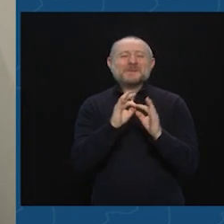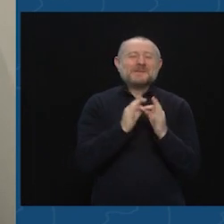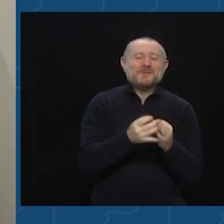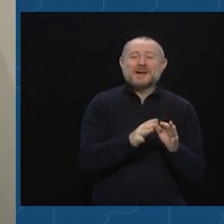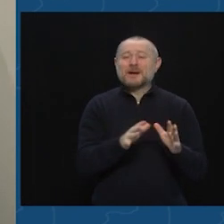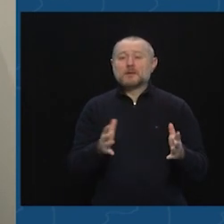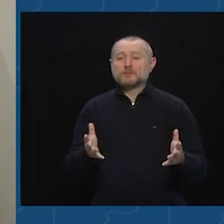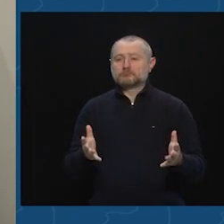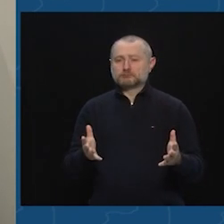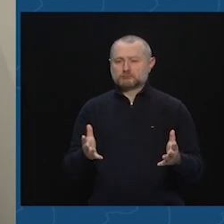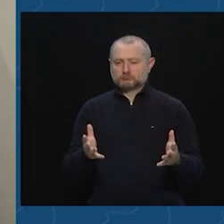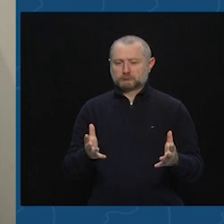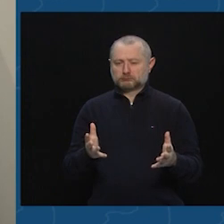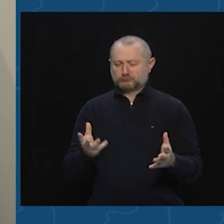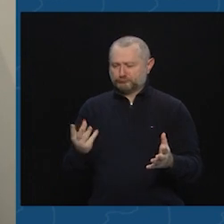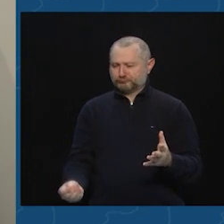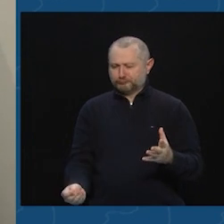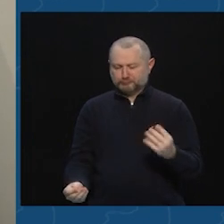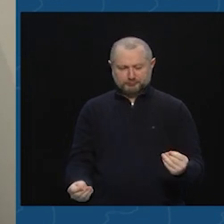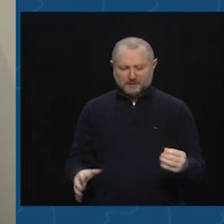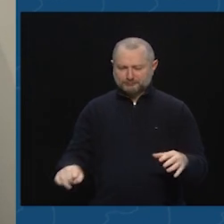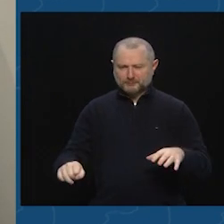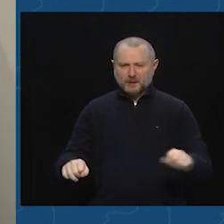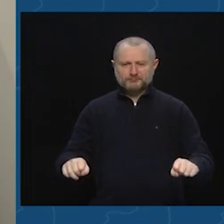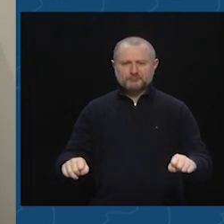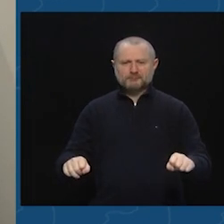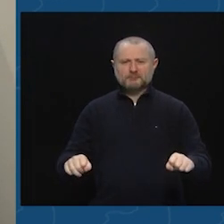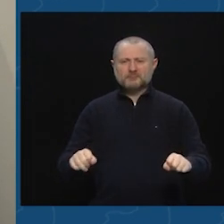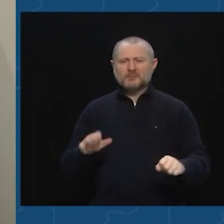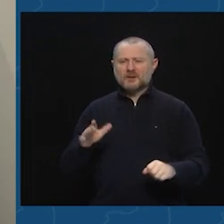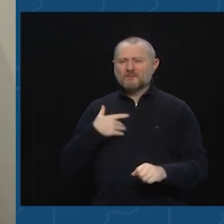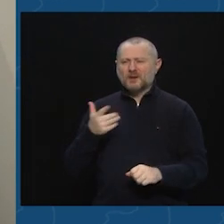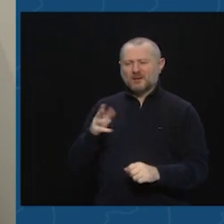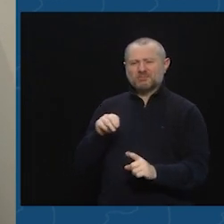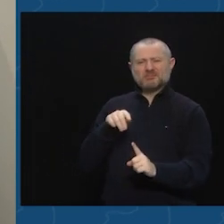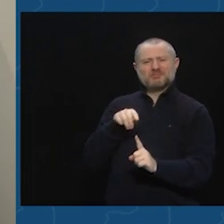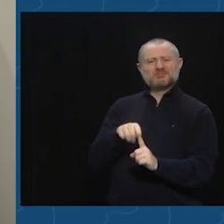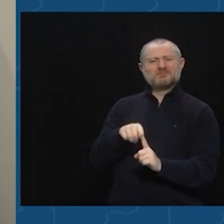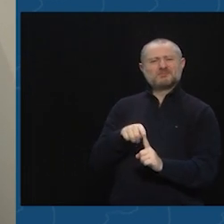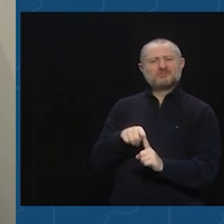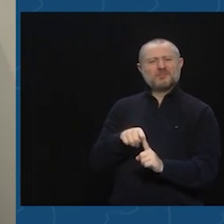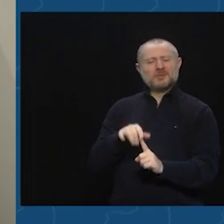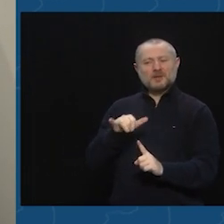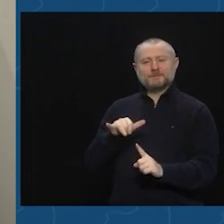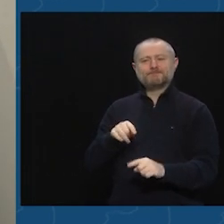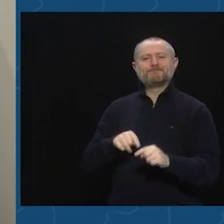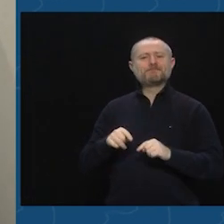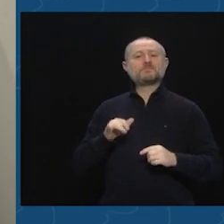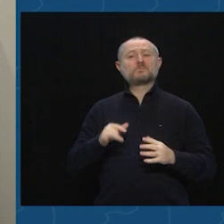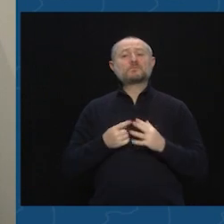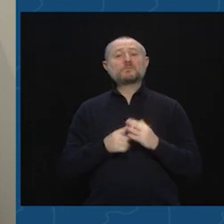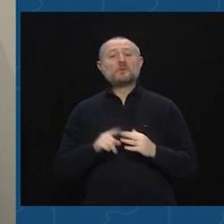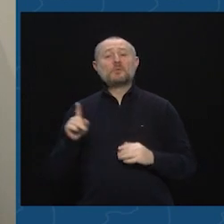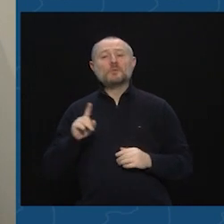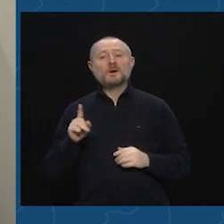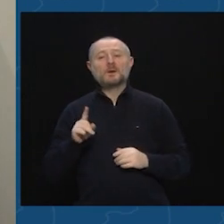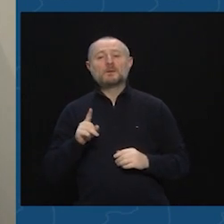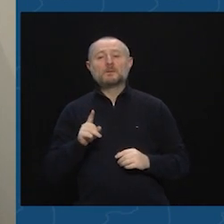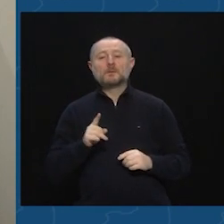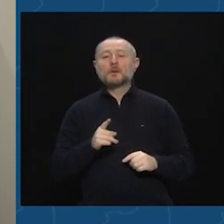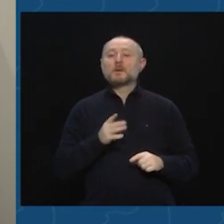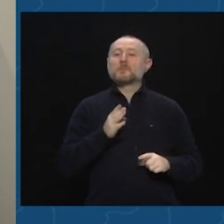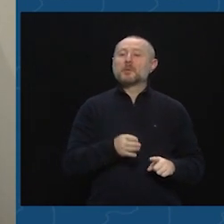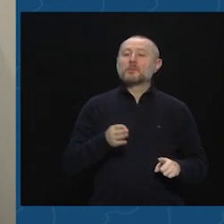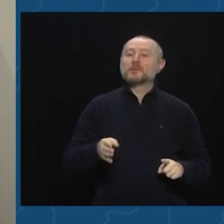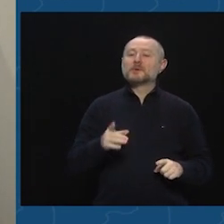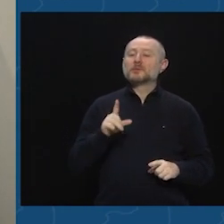was traced back to Baltimore, originating back in 2017. And that is what we're talking about here today. So we can get